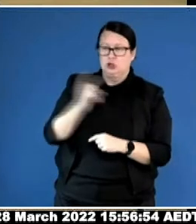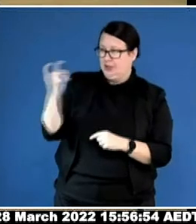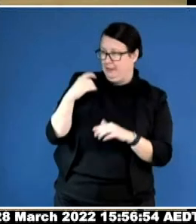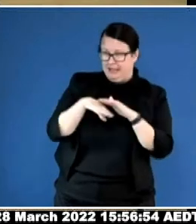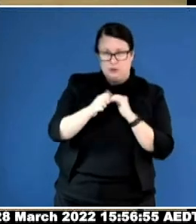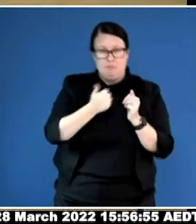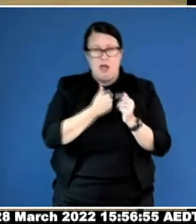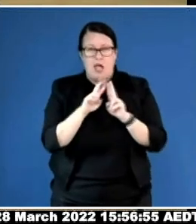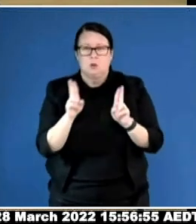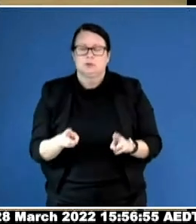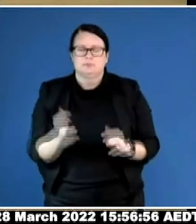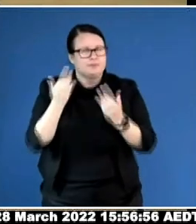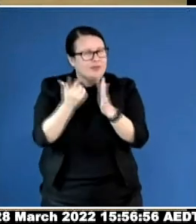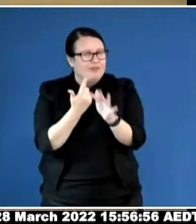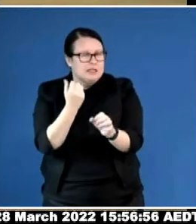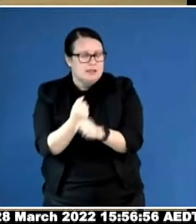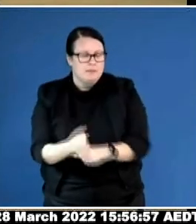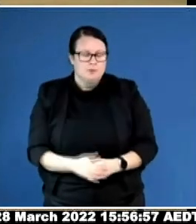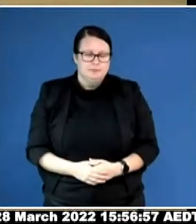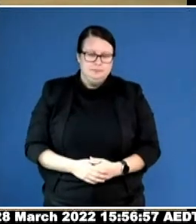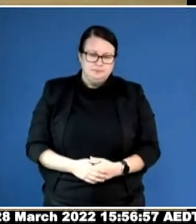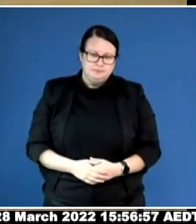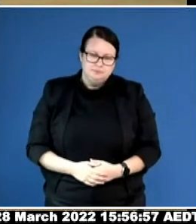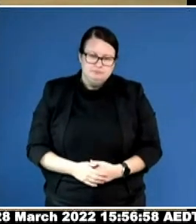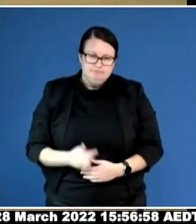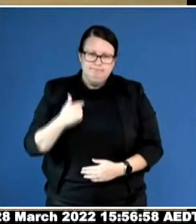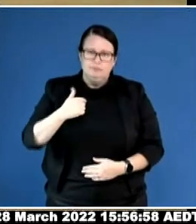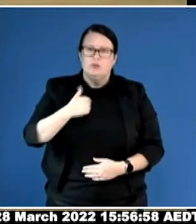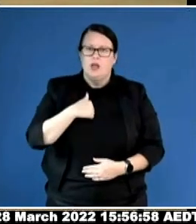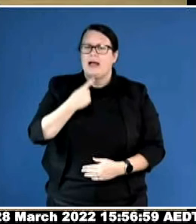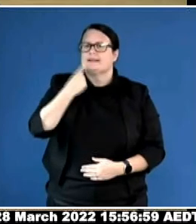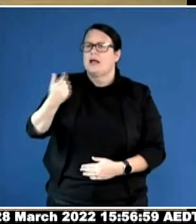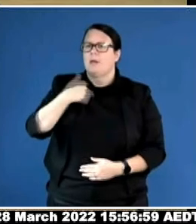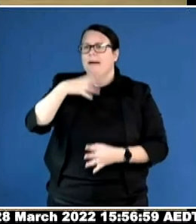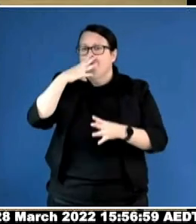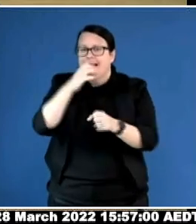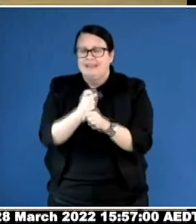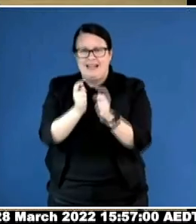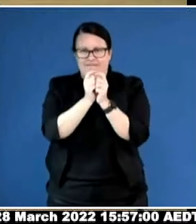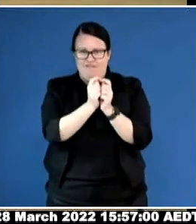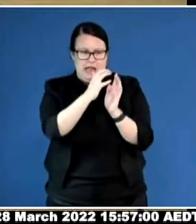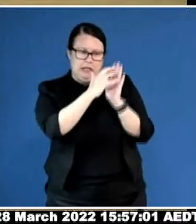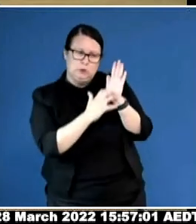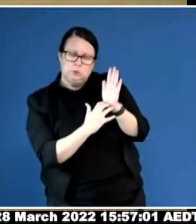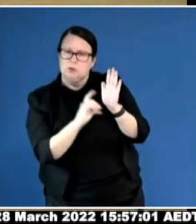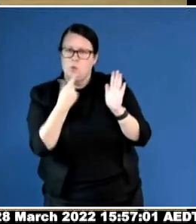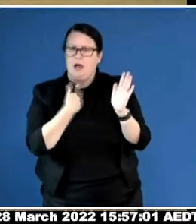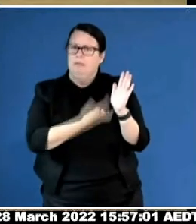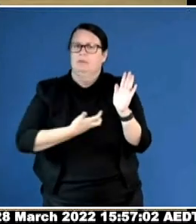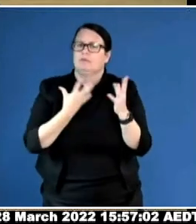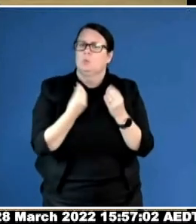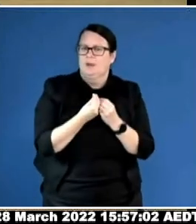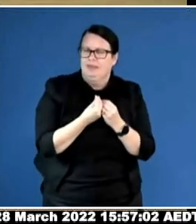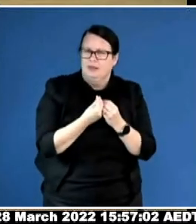home. For example, I provide staff with my beliefs and value statement, but it is difficult to implement